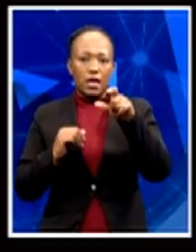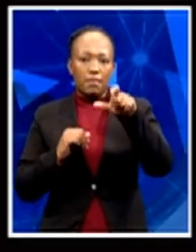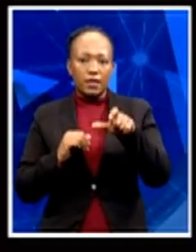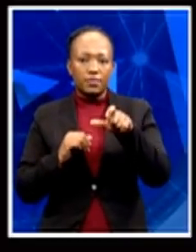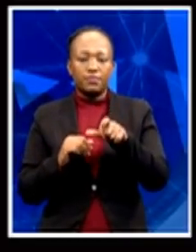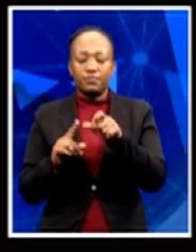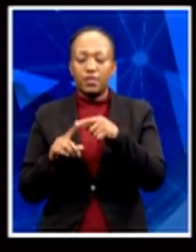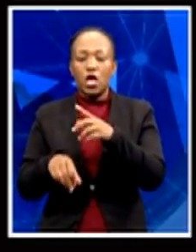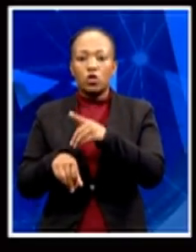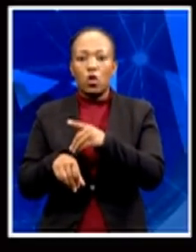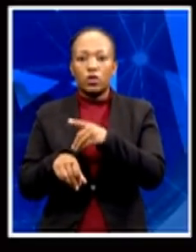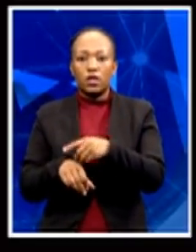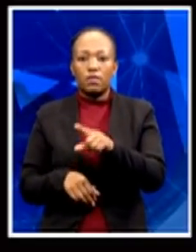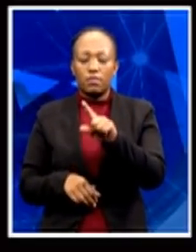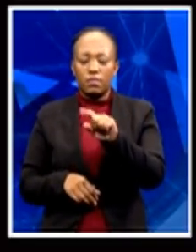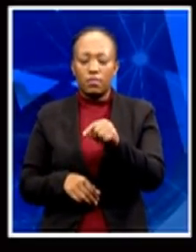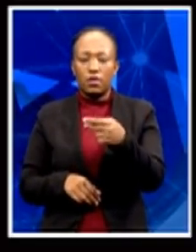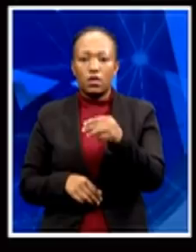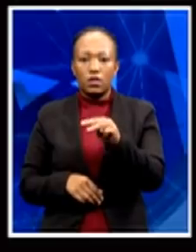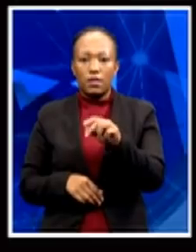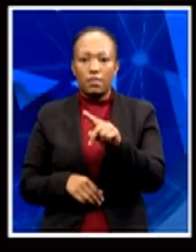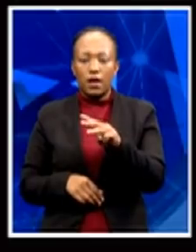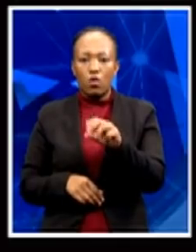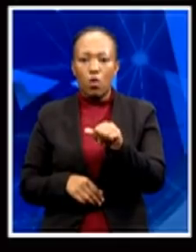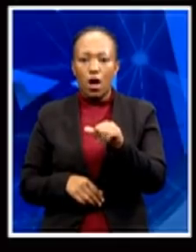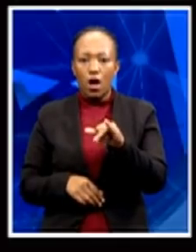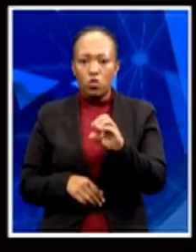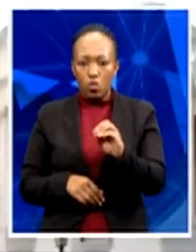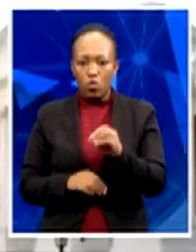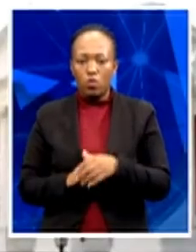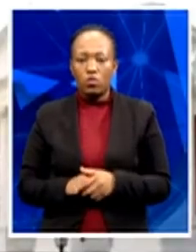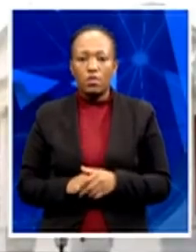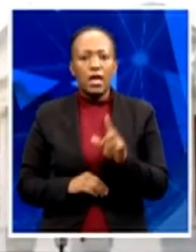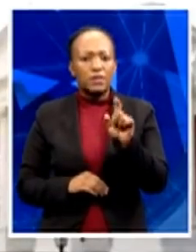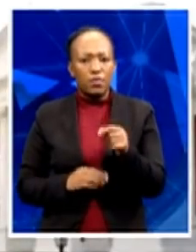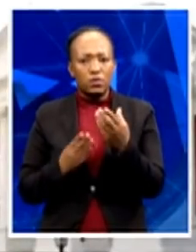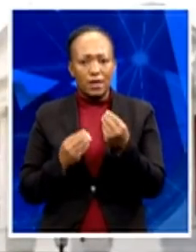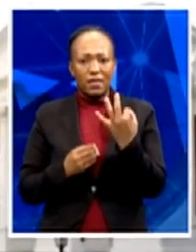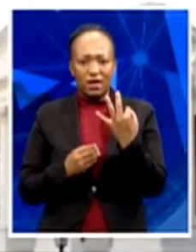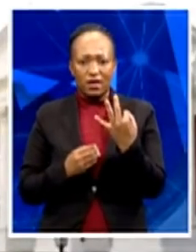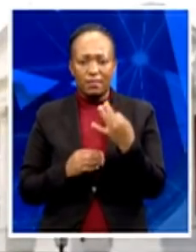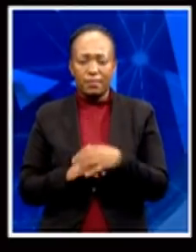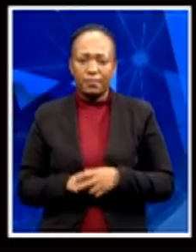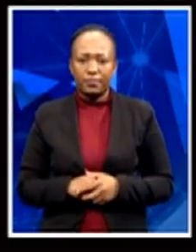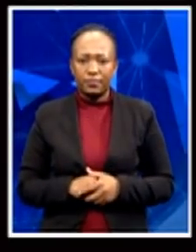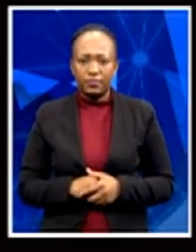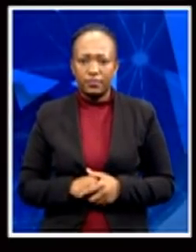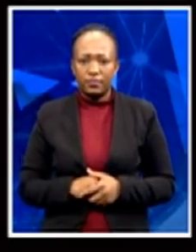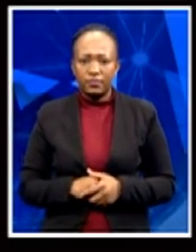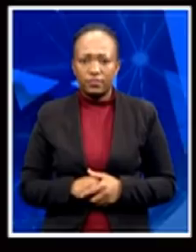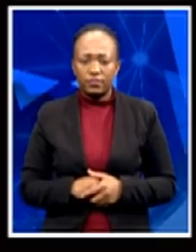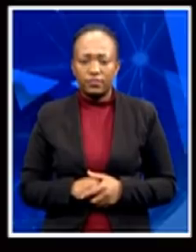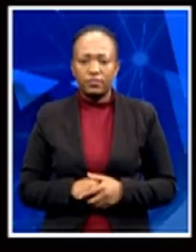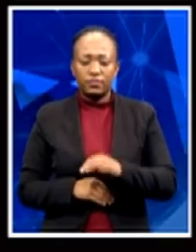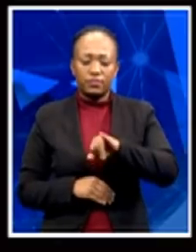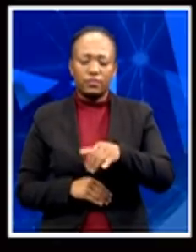3. I'm supposed to be number 3, Chair, please. No, check, go back and check on our chat group. We are not number 3. Yes, it's up